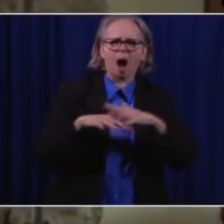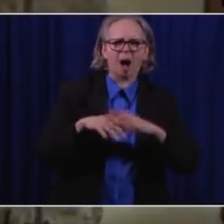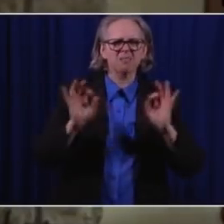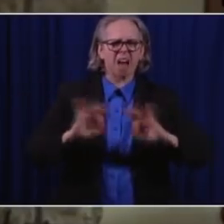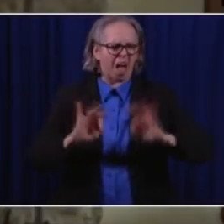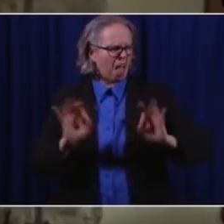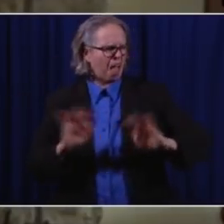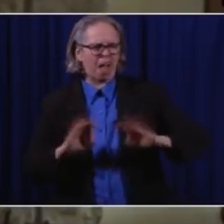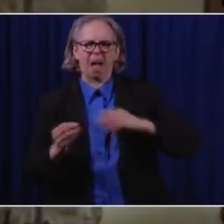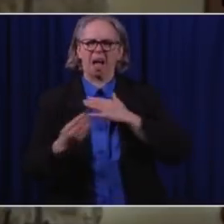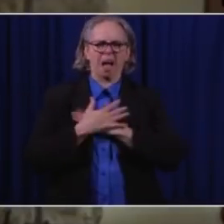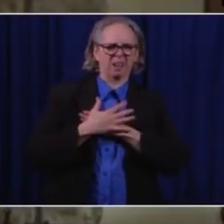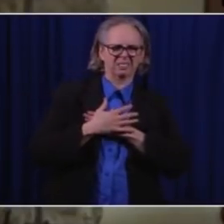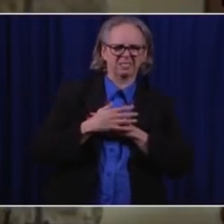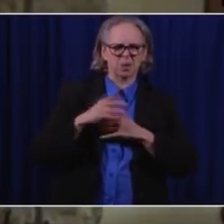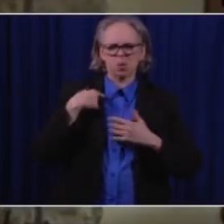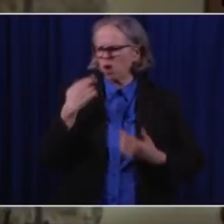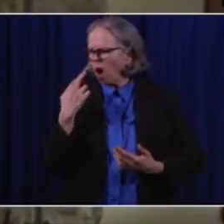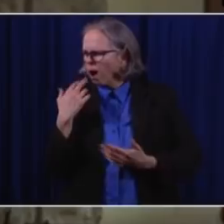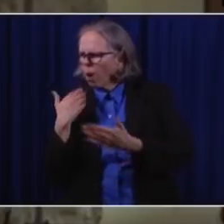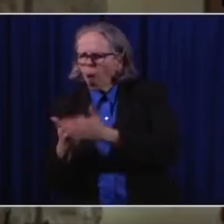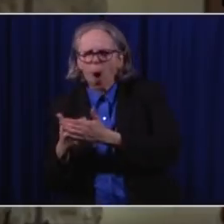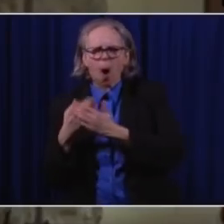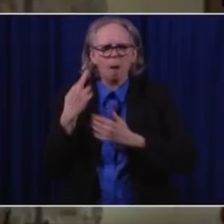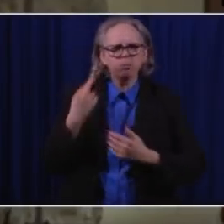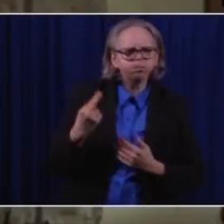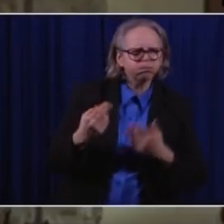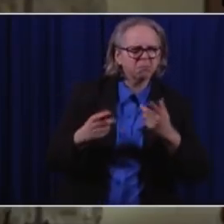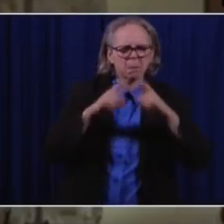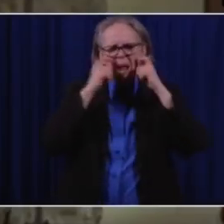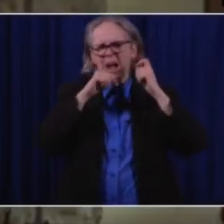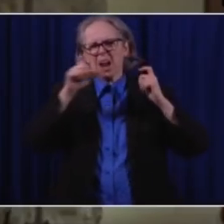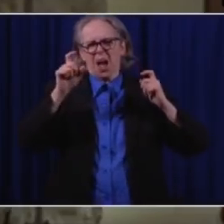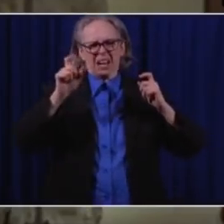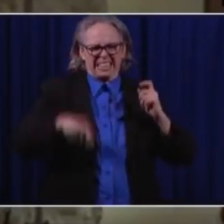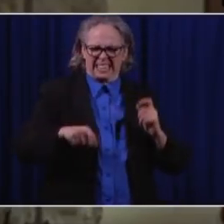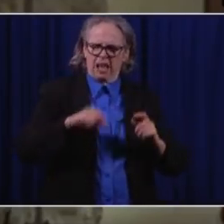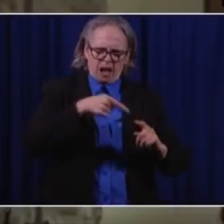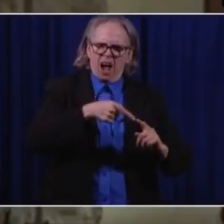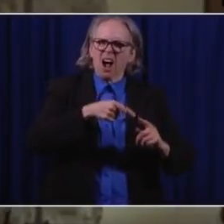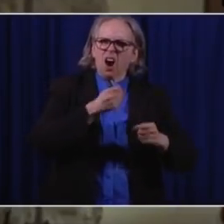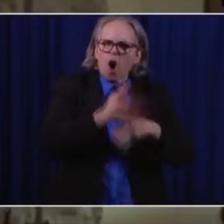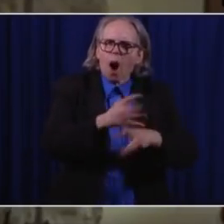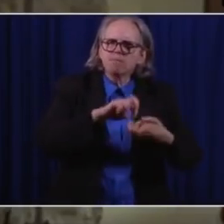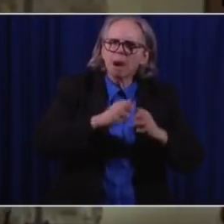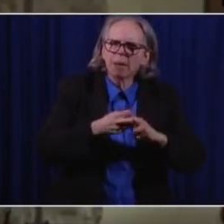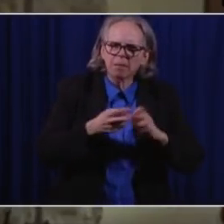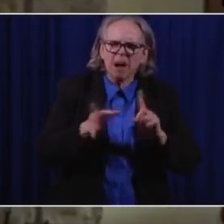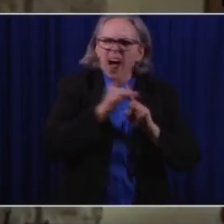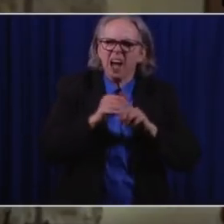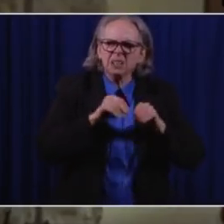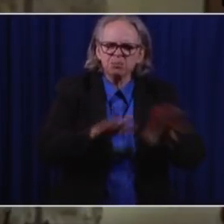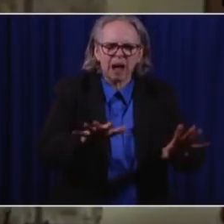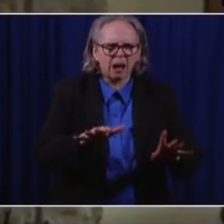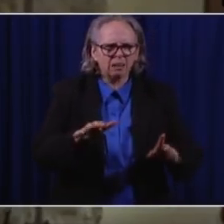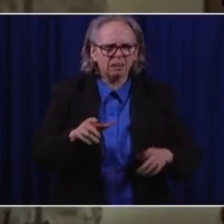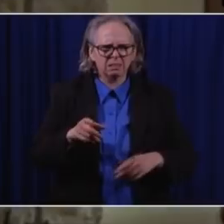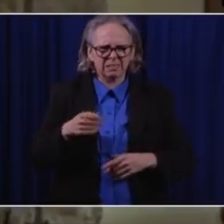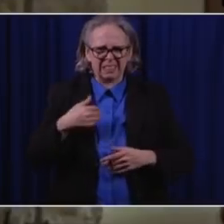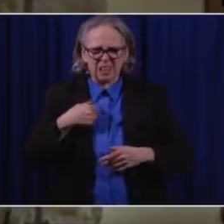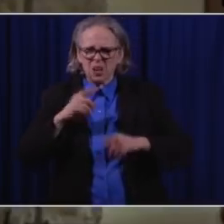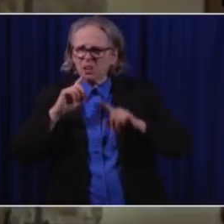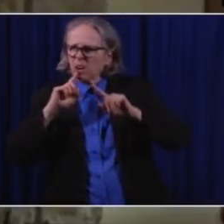high school, I don't put my mask on. That's the problem, and orders don't touch those. This is why it does come back to personal